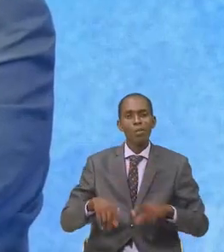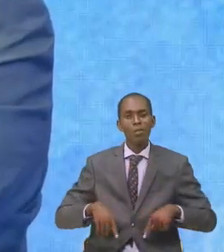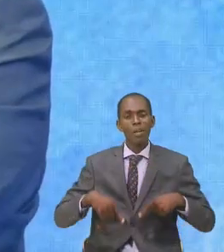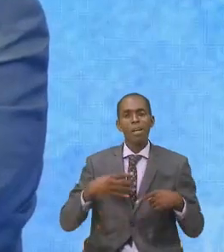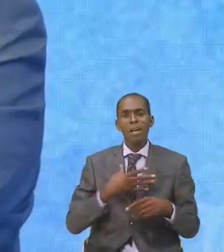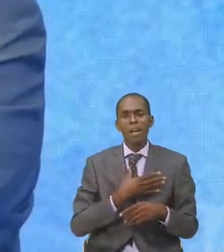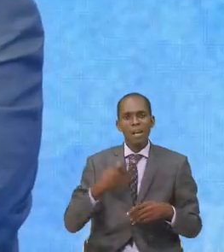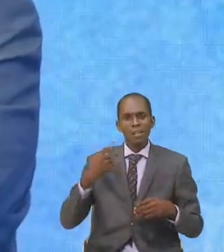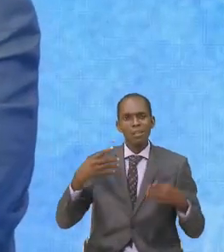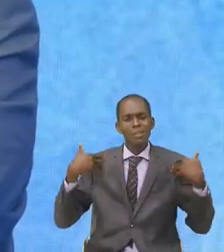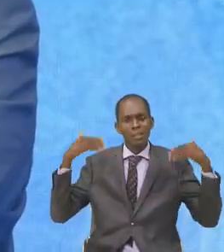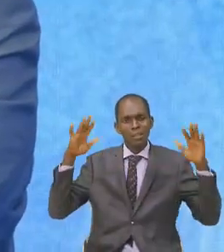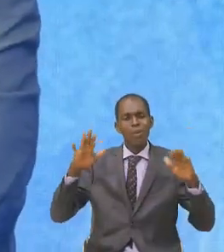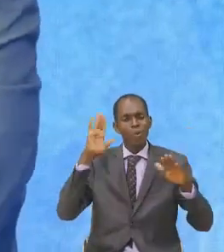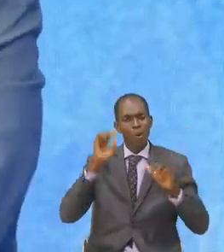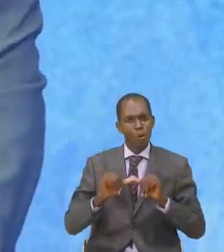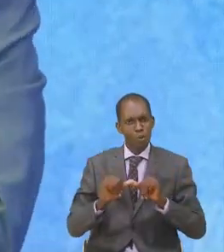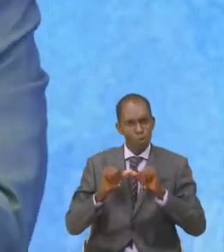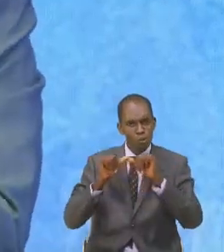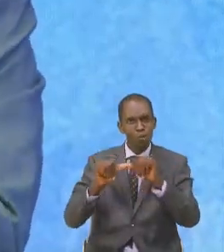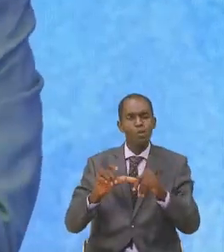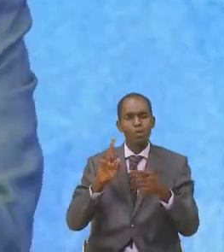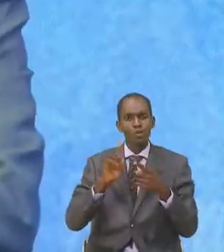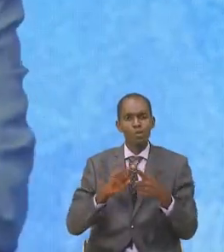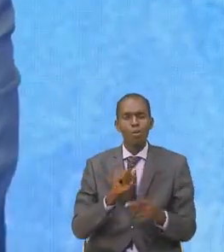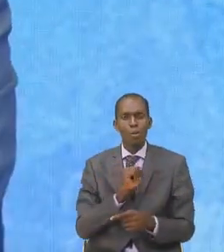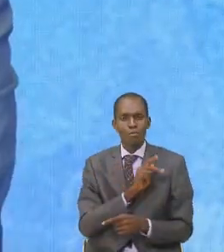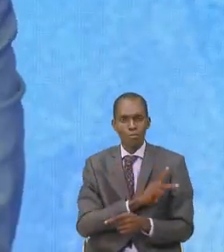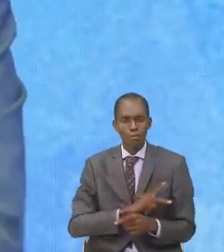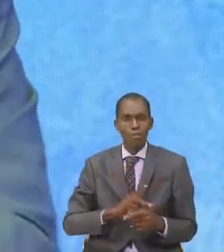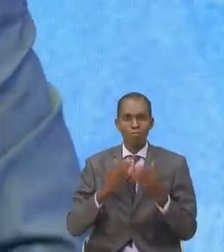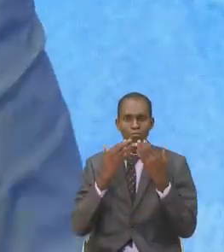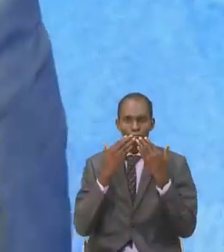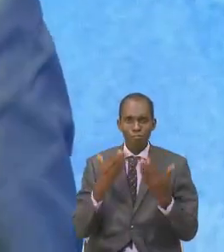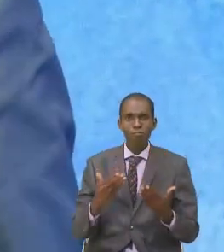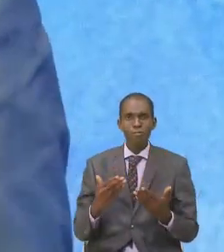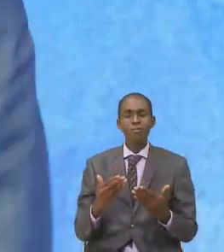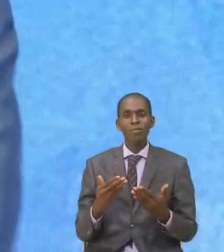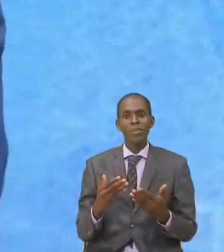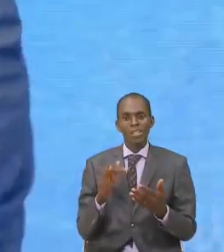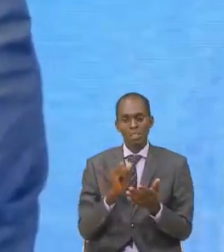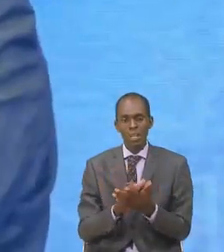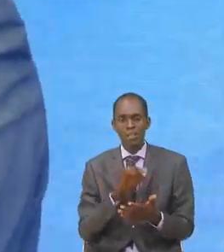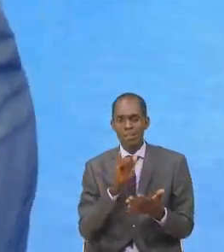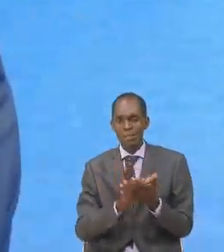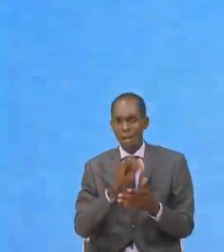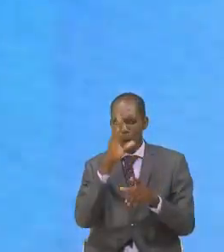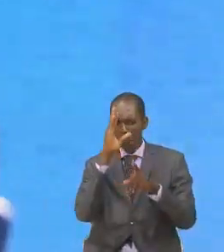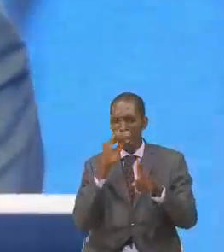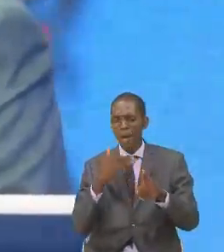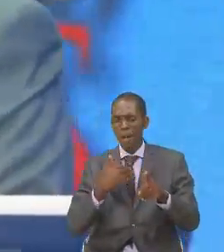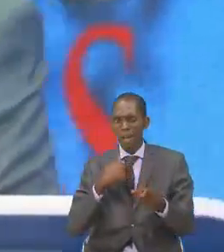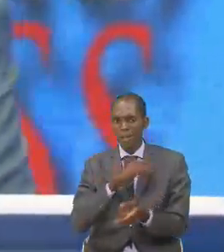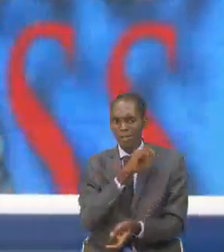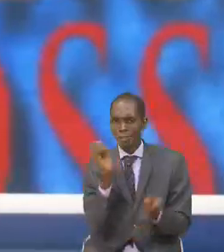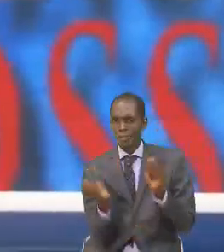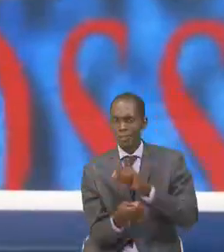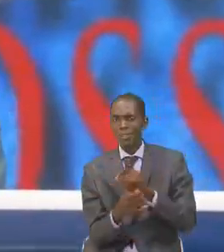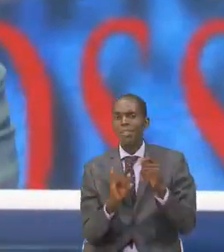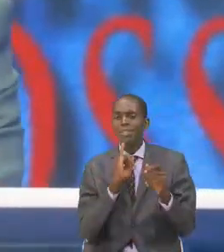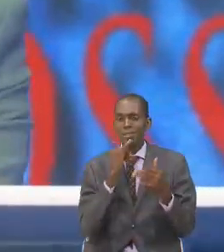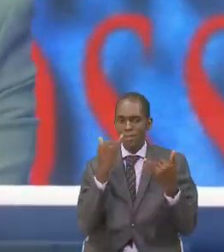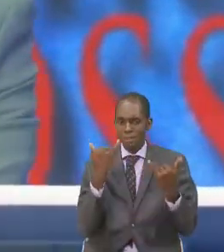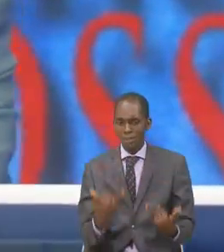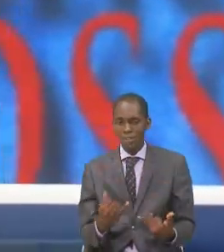the newness of life. And the angels will keep on appreciating that man has